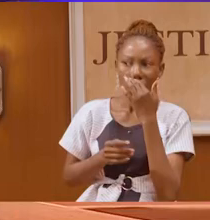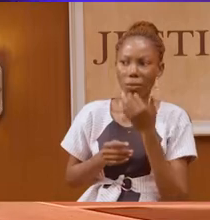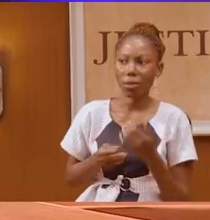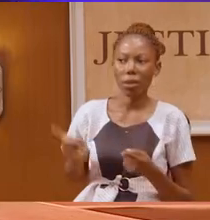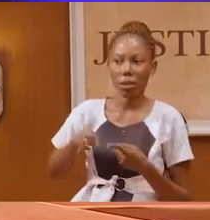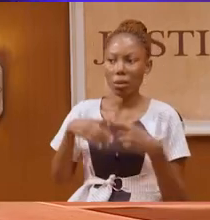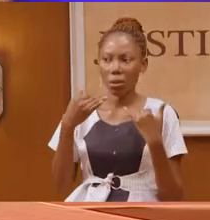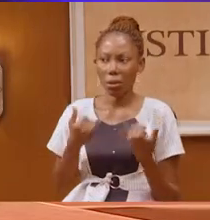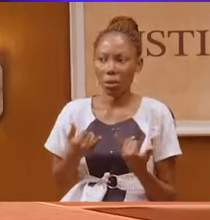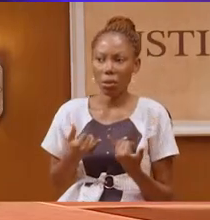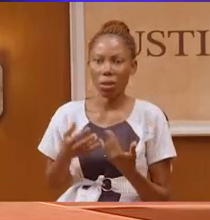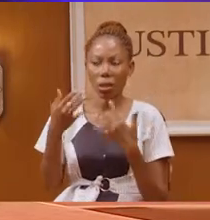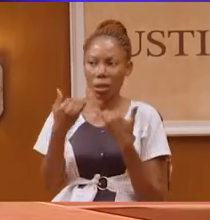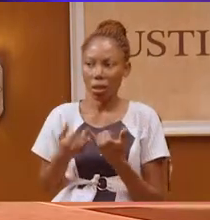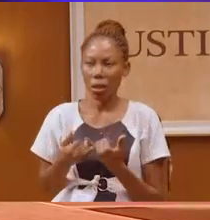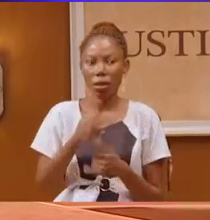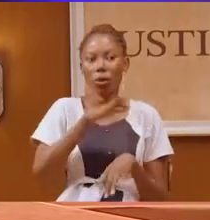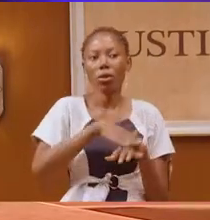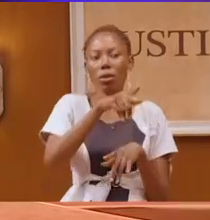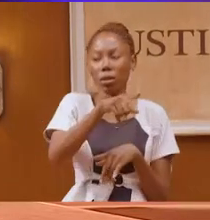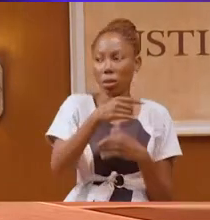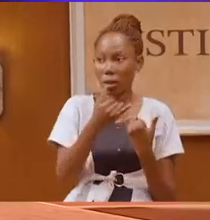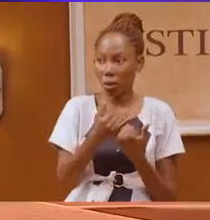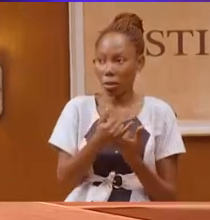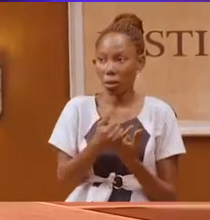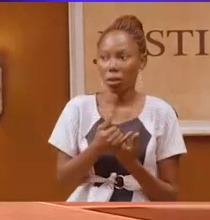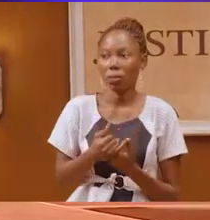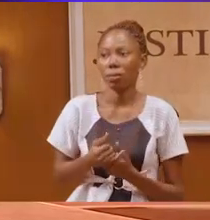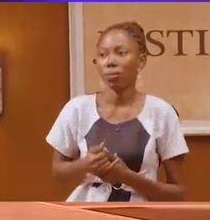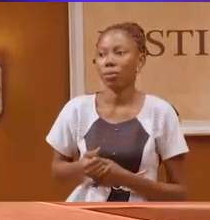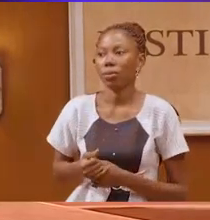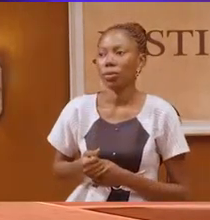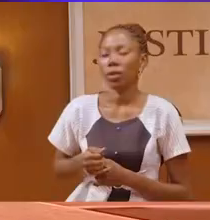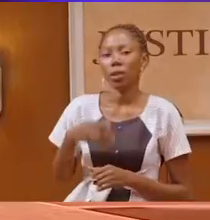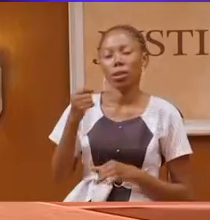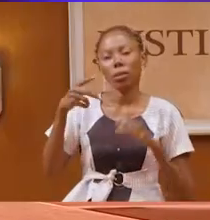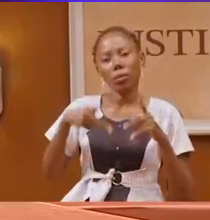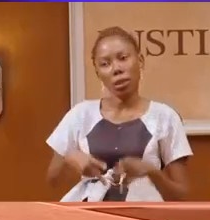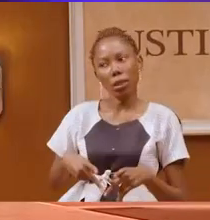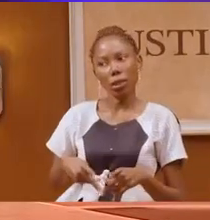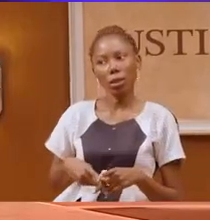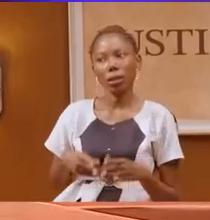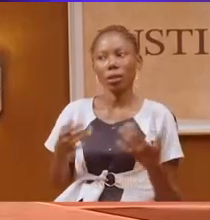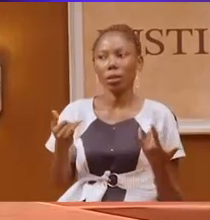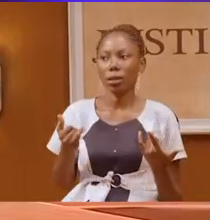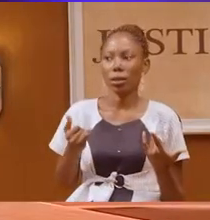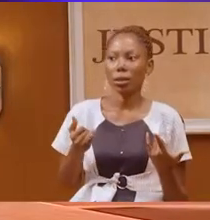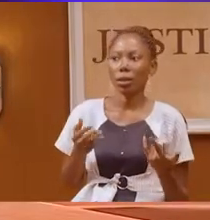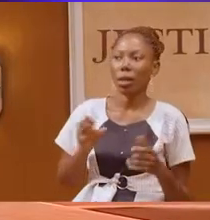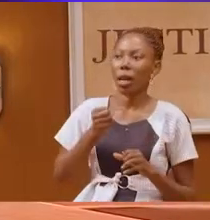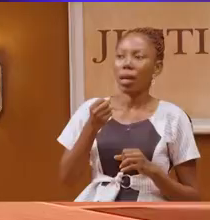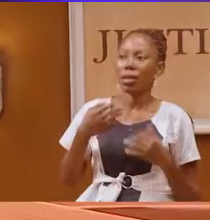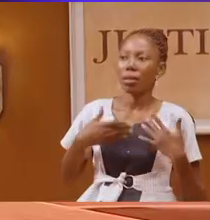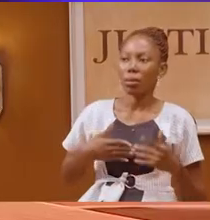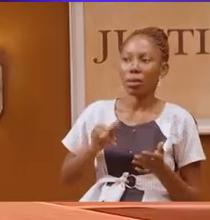this time around. Now, on this issue, severally, this person in question, I think anybody that can